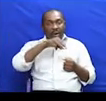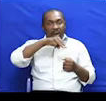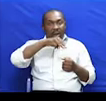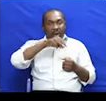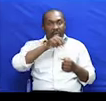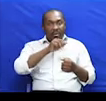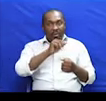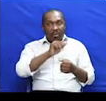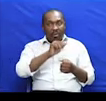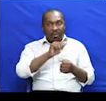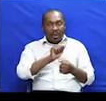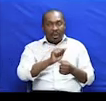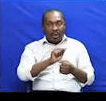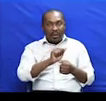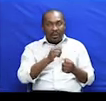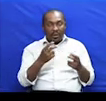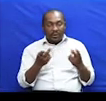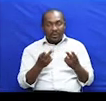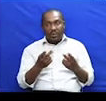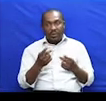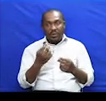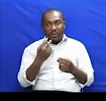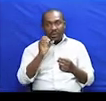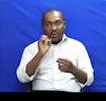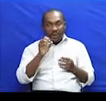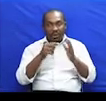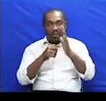will be the answer? It is